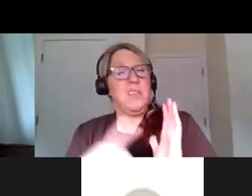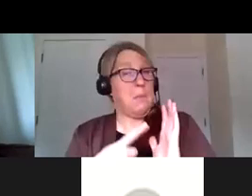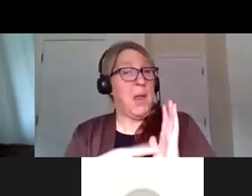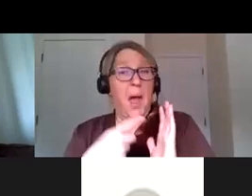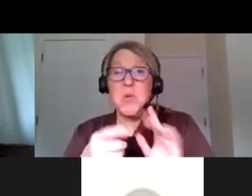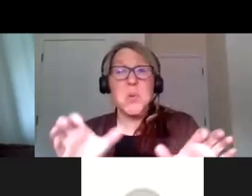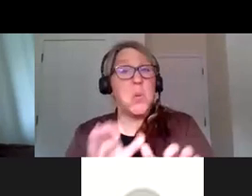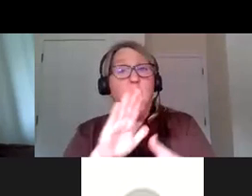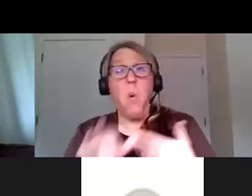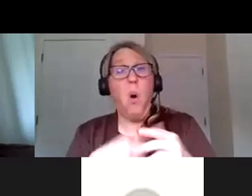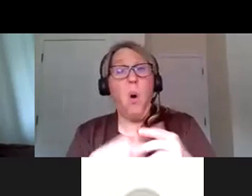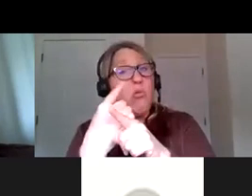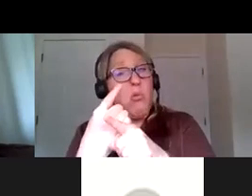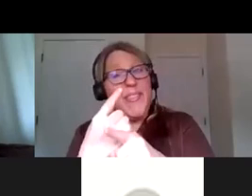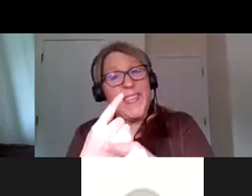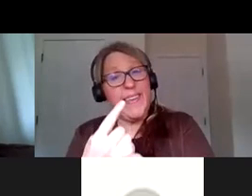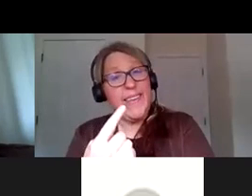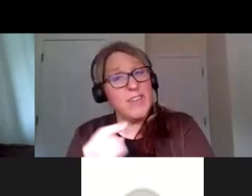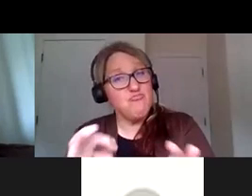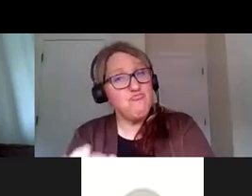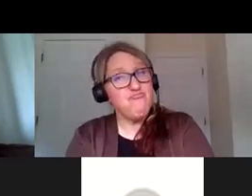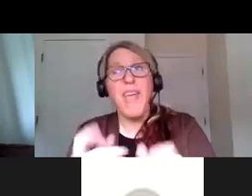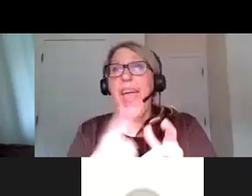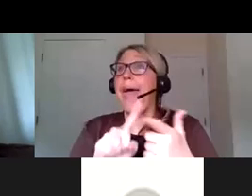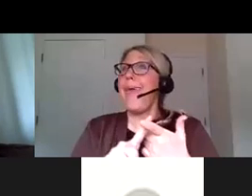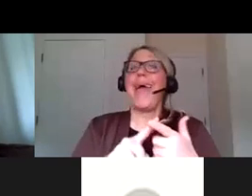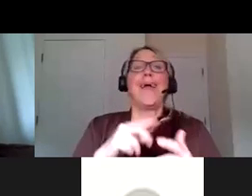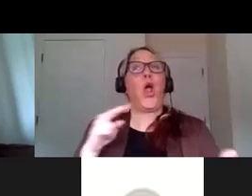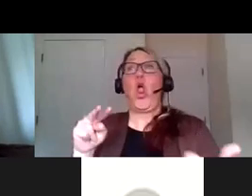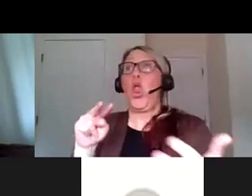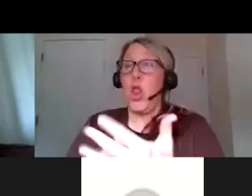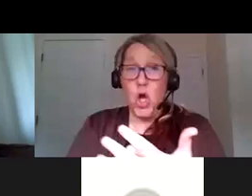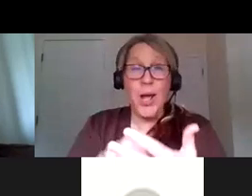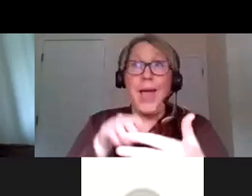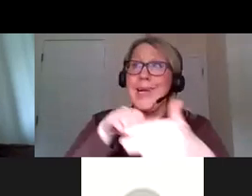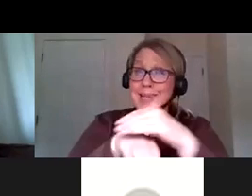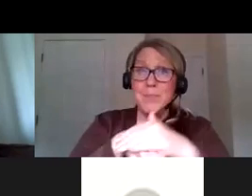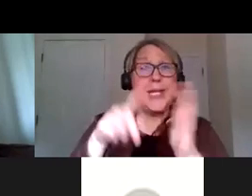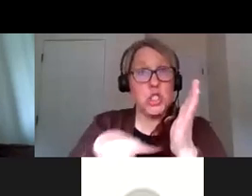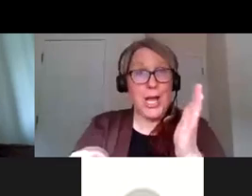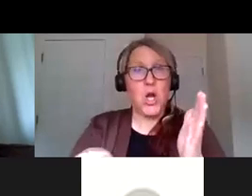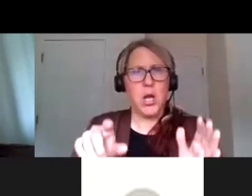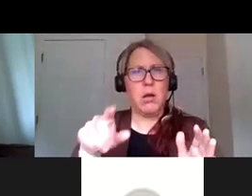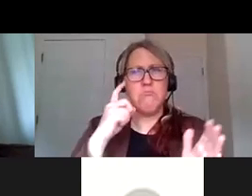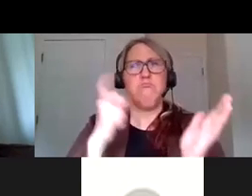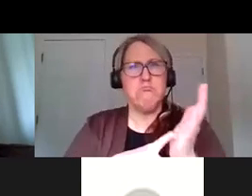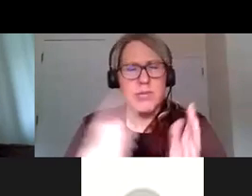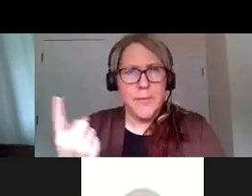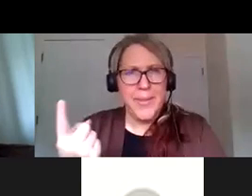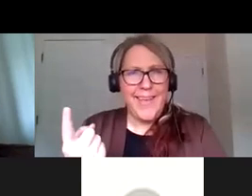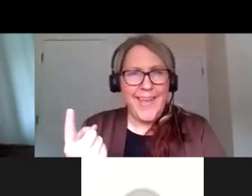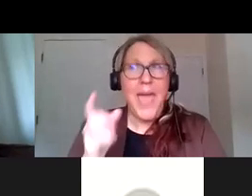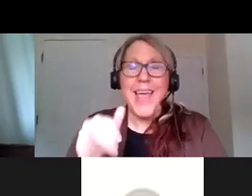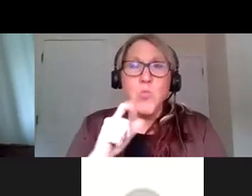doing all the right things, and when you look at something, the accessibility checker is picking up something, which is why Yeah. it's